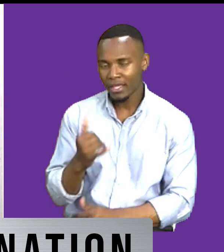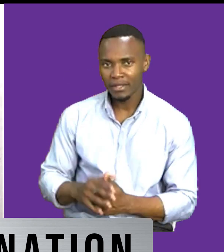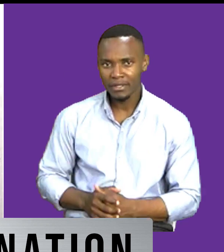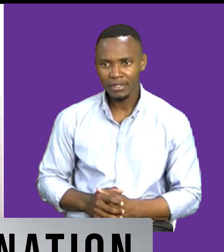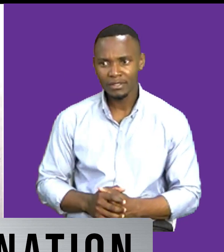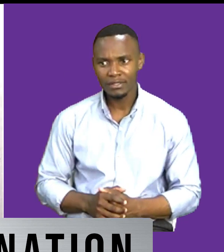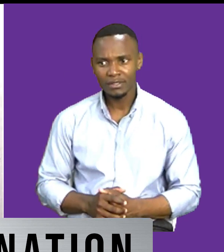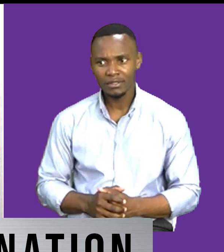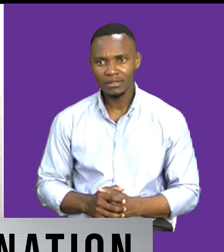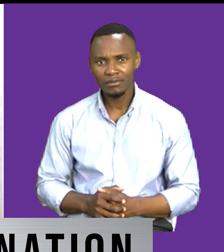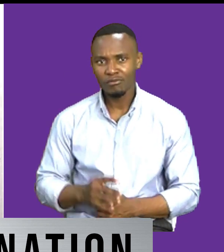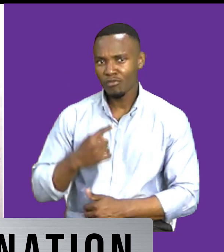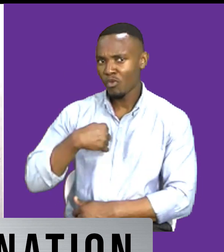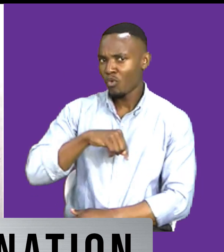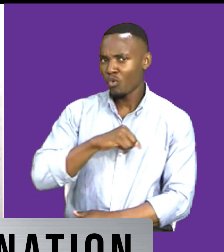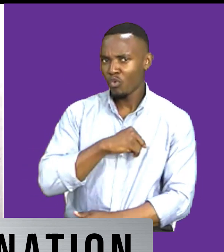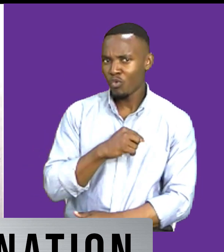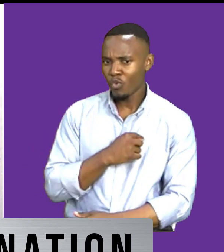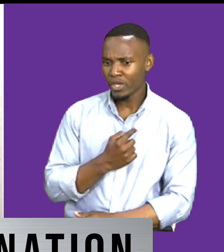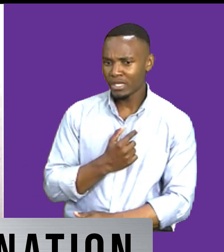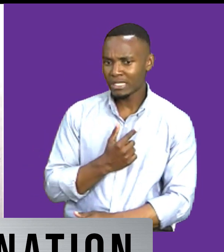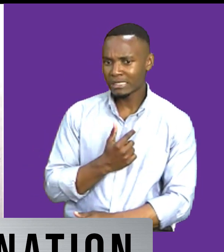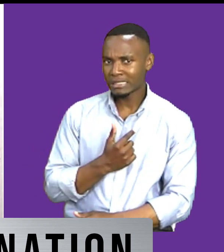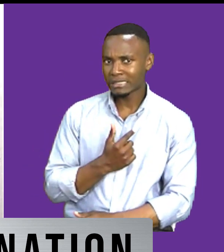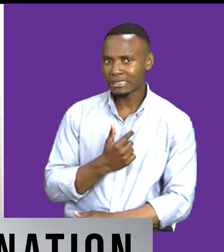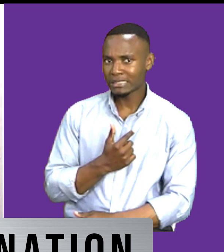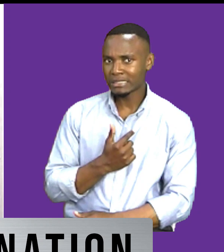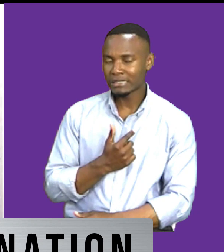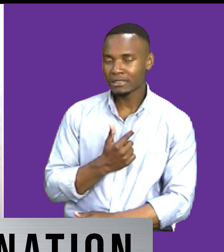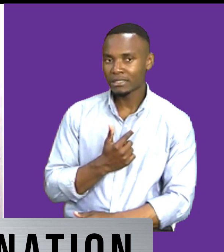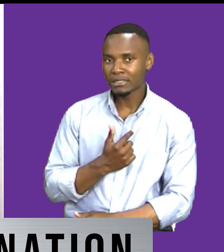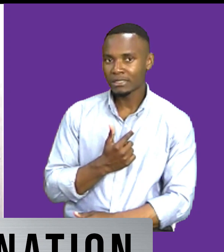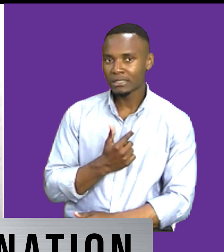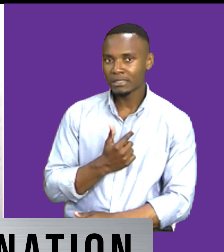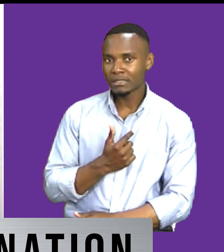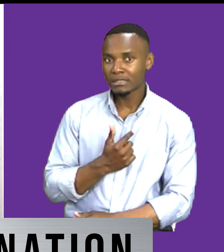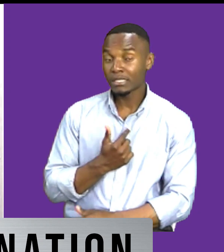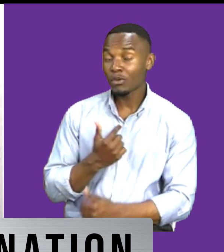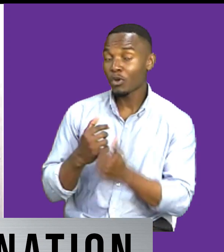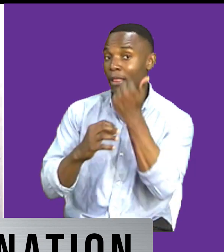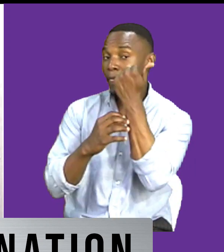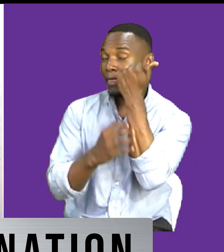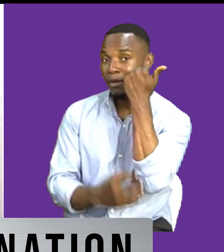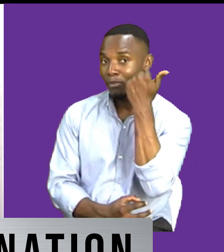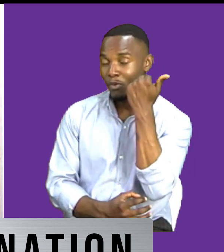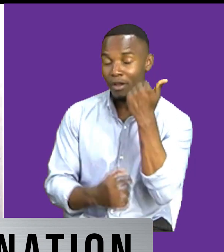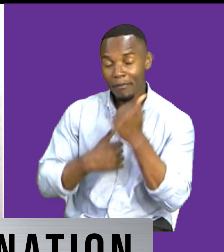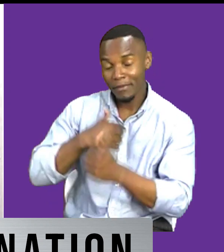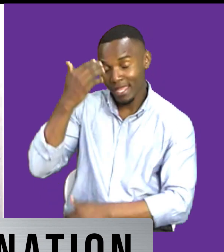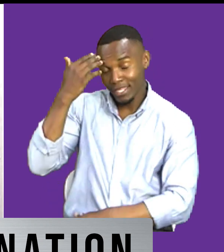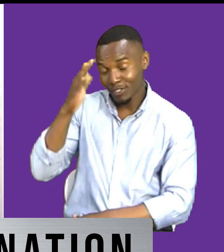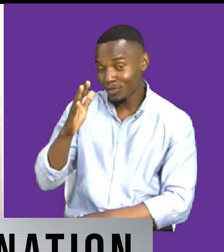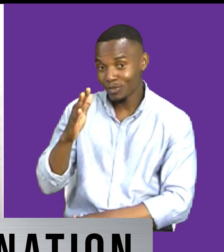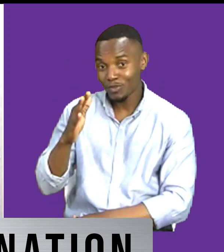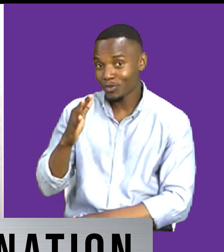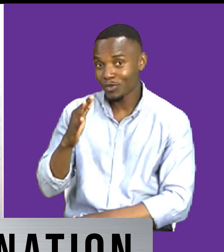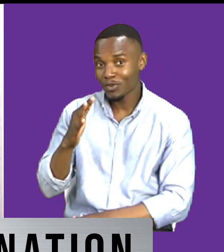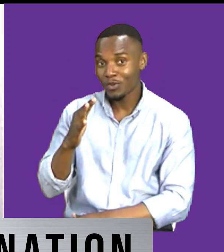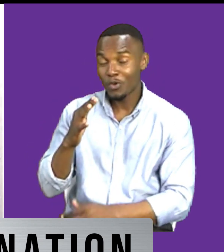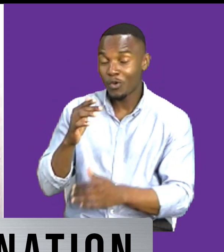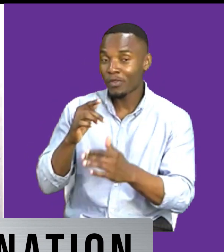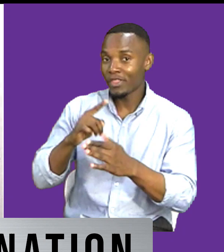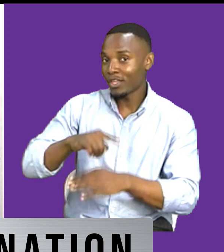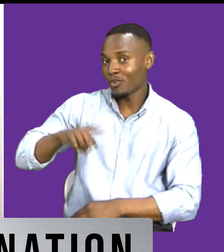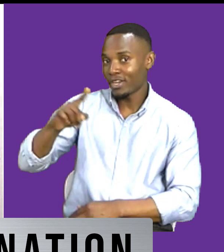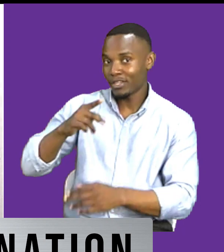know, only the low class, or rather you could say the hustlers. I don't know whether to call them peasants. But